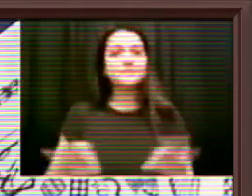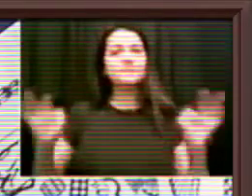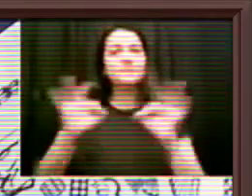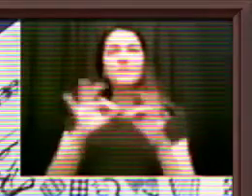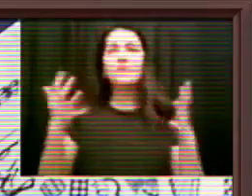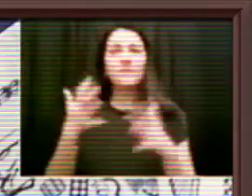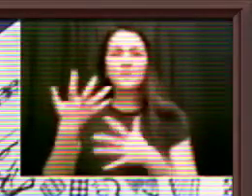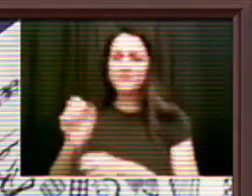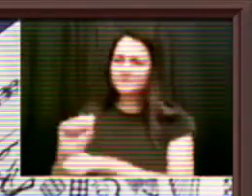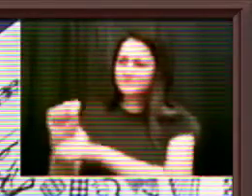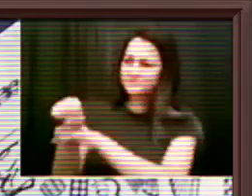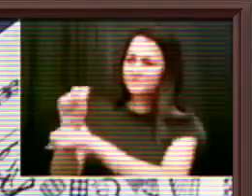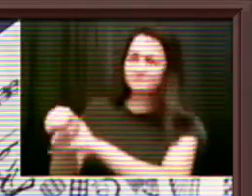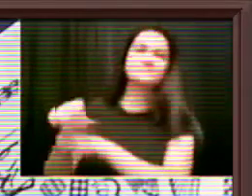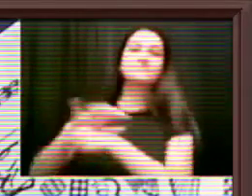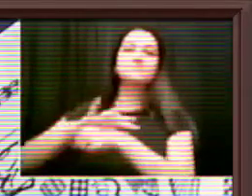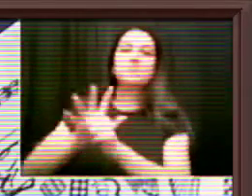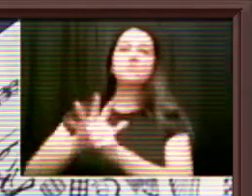It's war on the people.